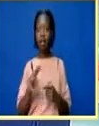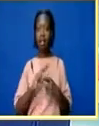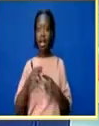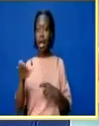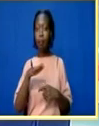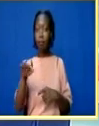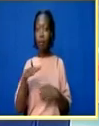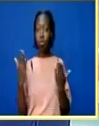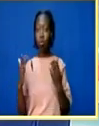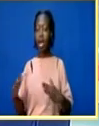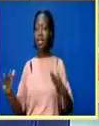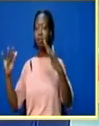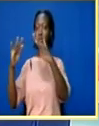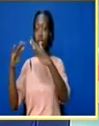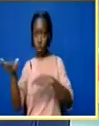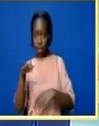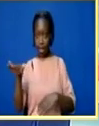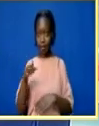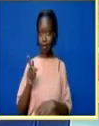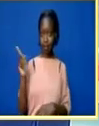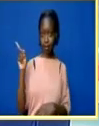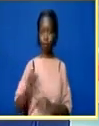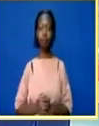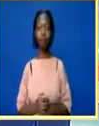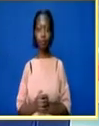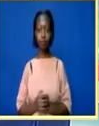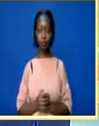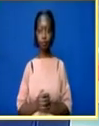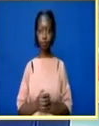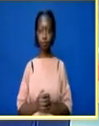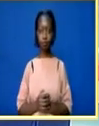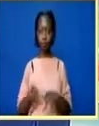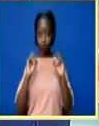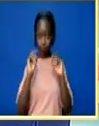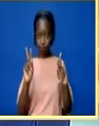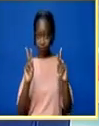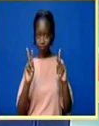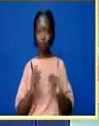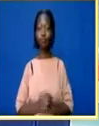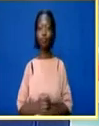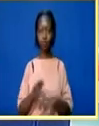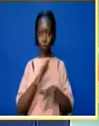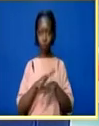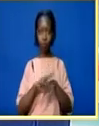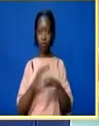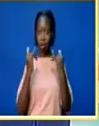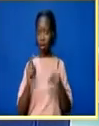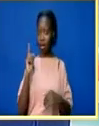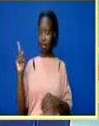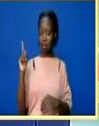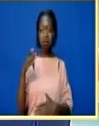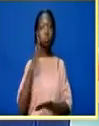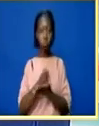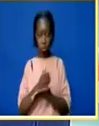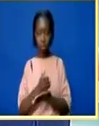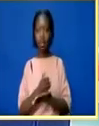deposition site or very place. Good. Yes, deposition site. Okay. Good. Mm-hmm. So that's a fact. Mm-hmm. Soil